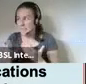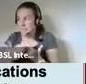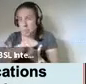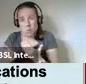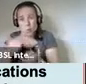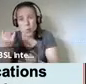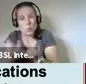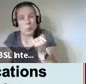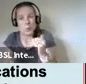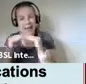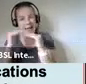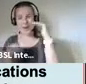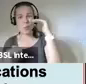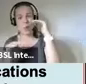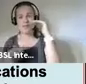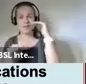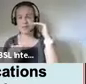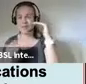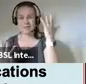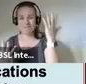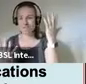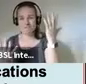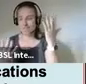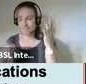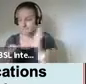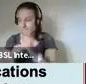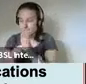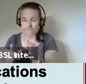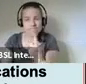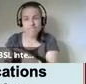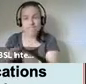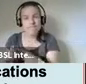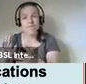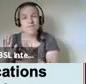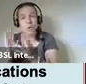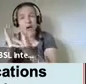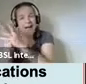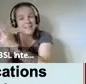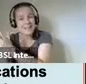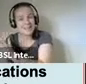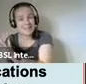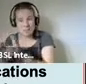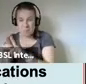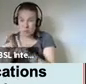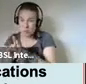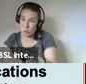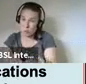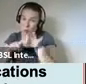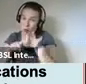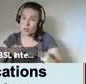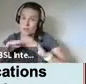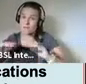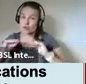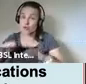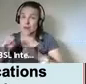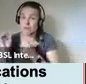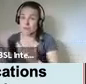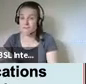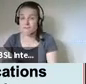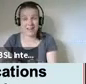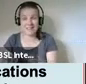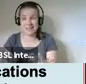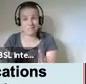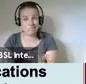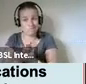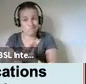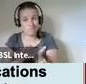in terms of accessing them, and also just the different kind of quality of trainings providing are actually